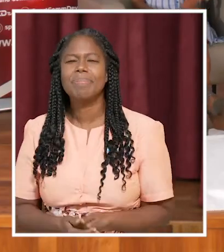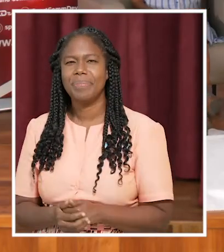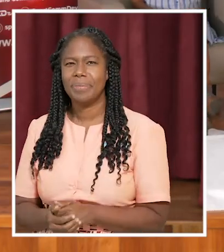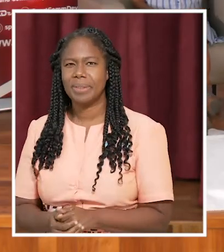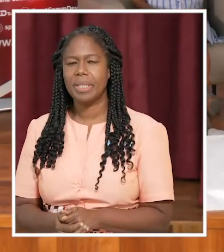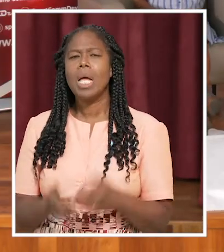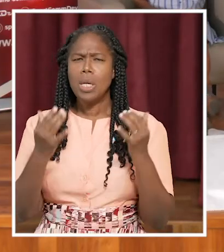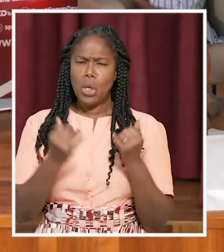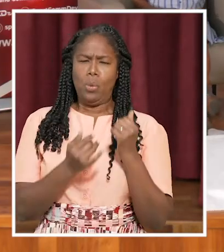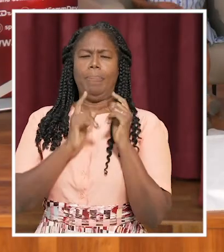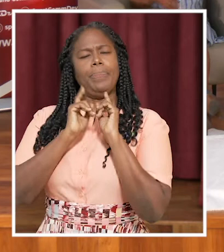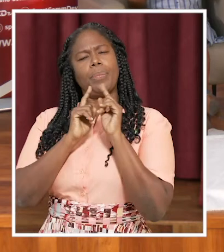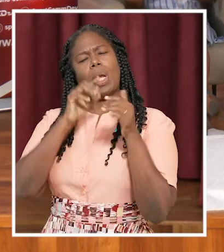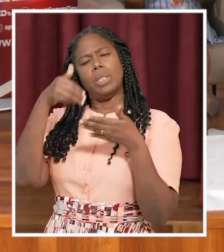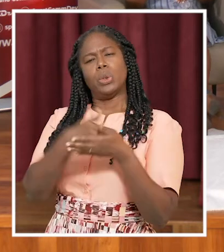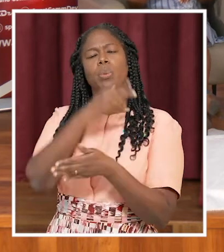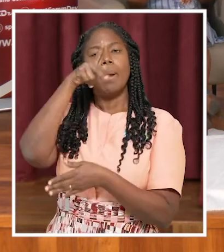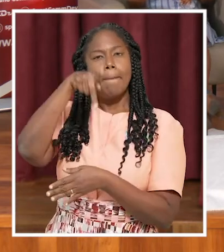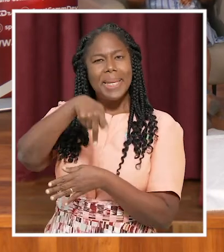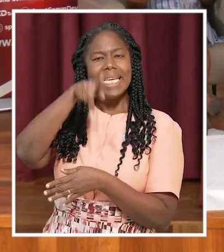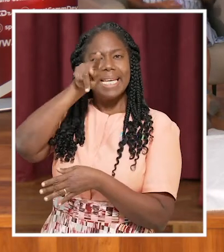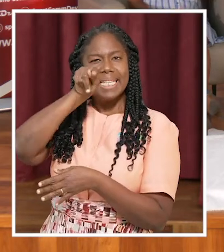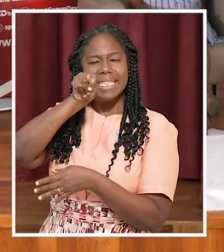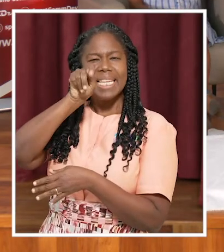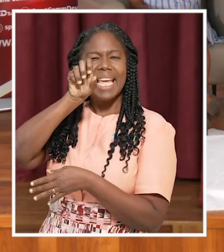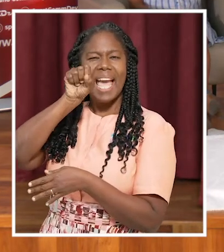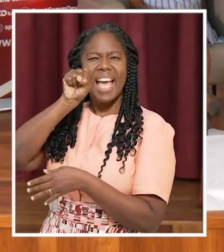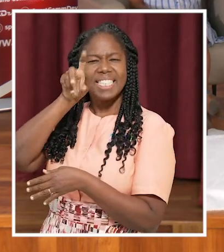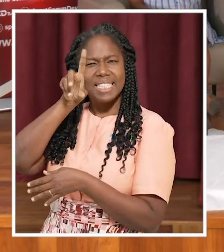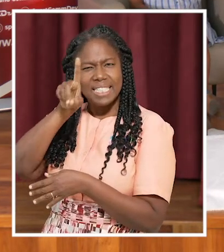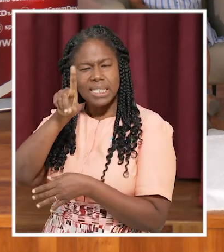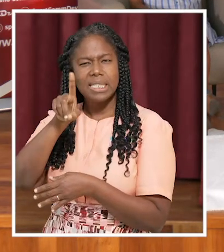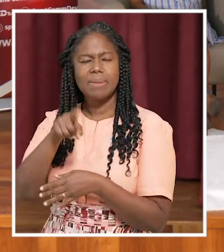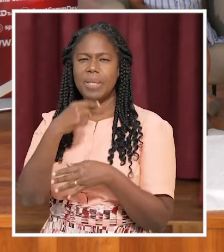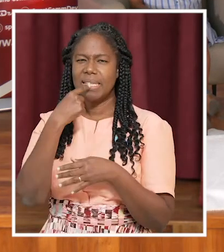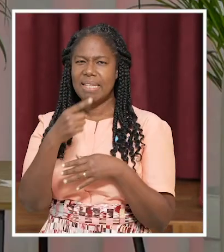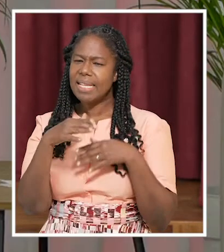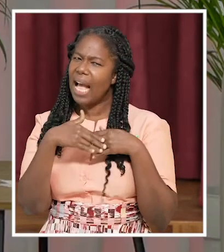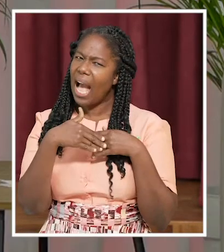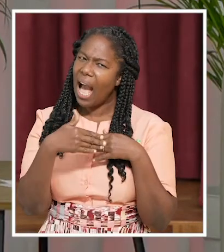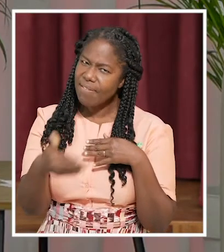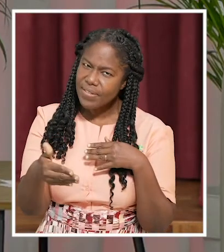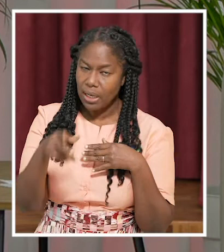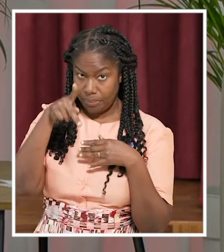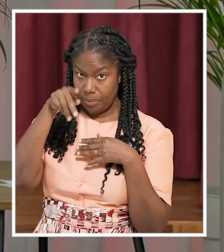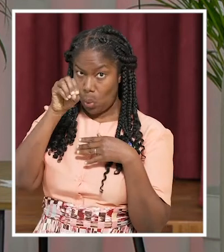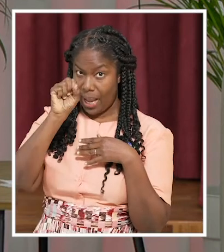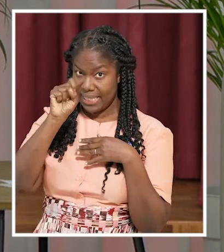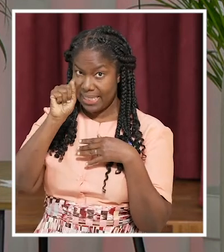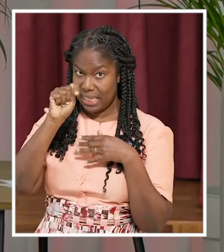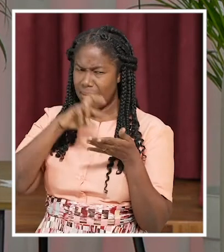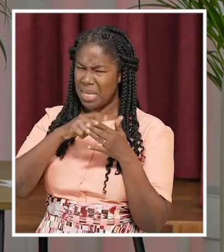PTSD, I heard this term recently as well. Post-traumatic, is it stress disorder? That's correct. Right.